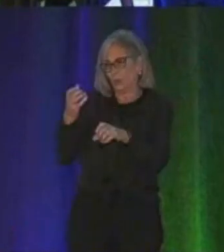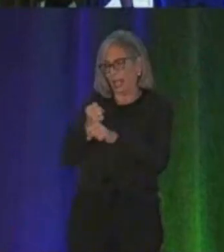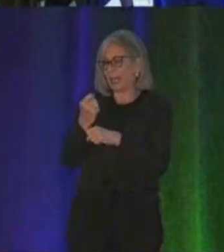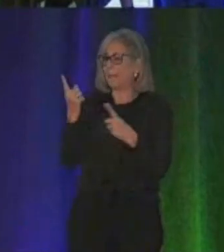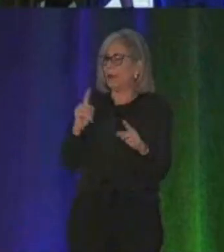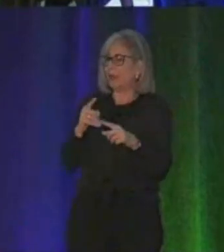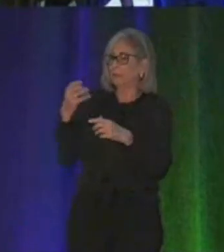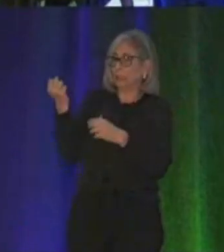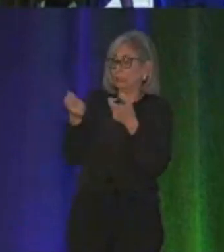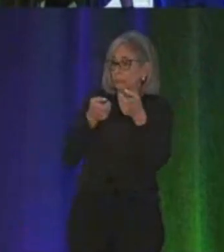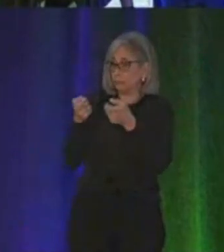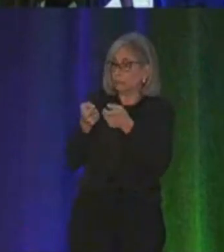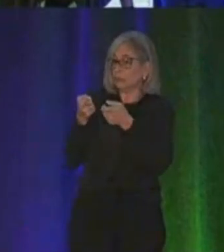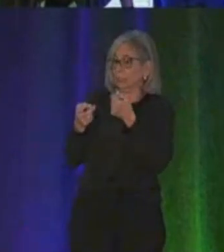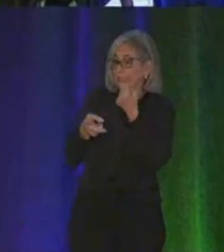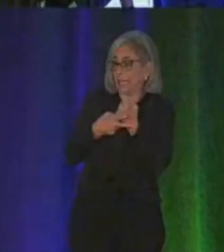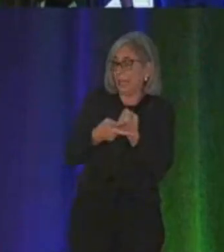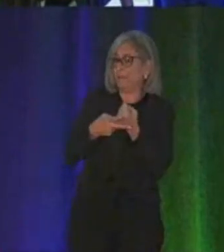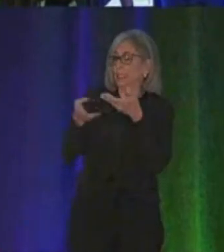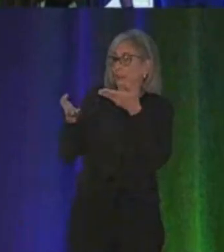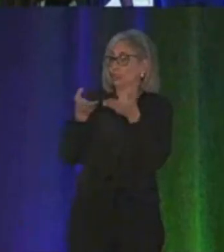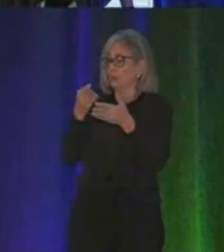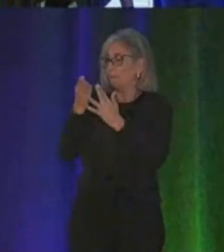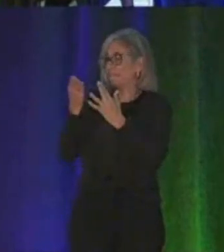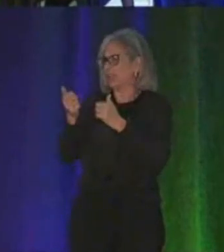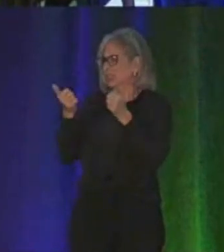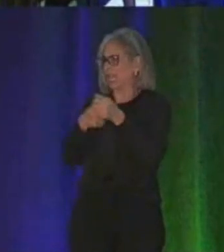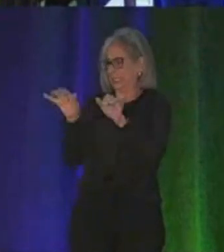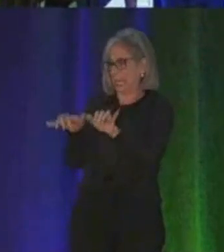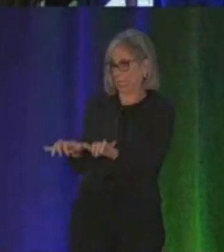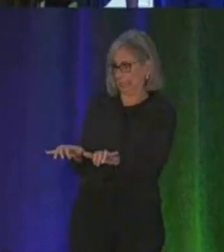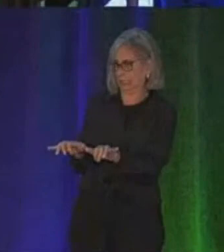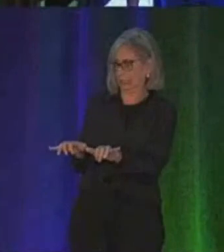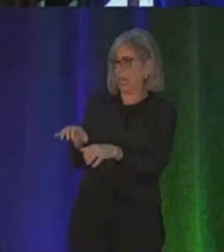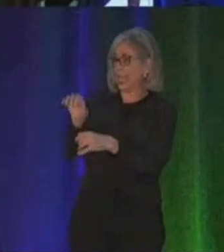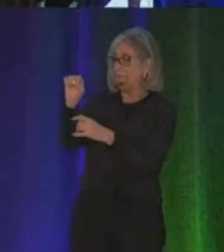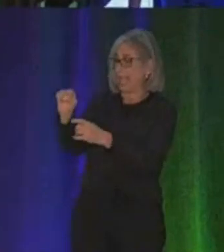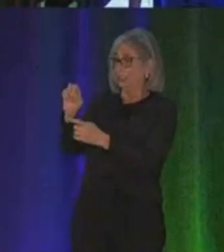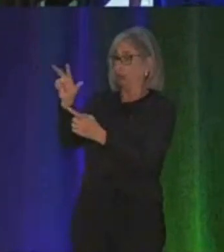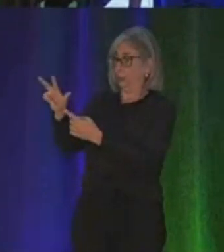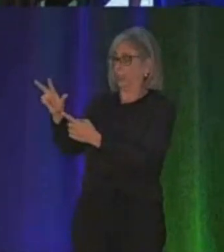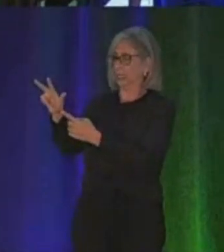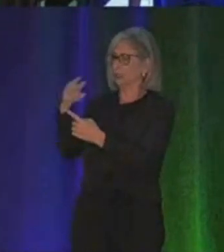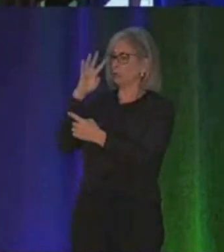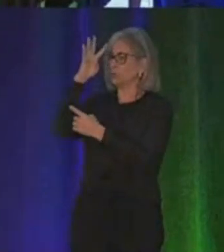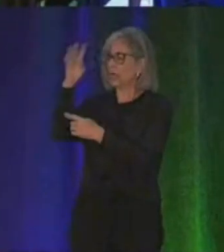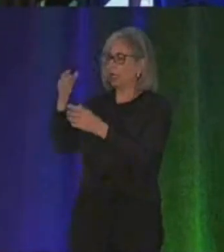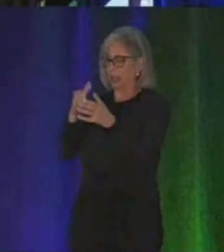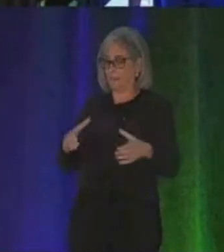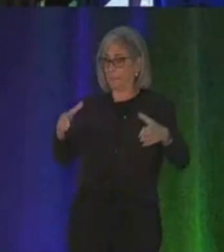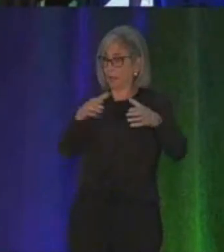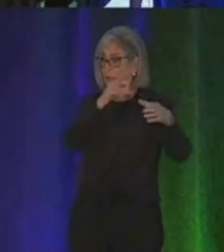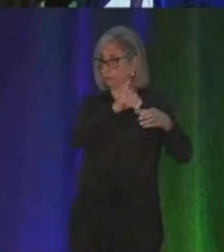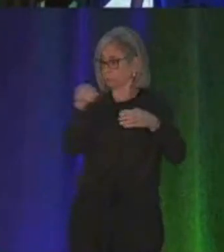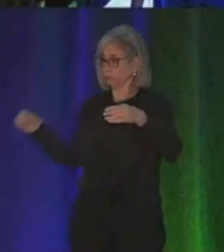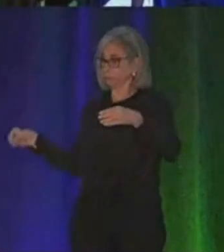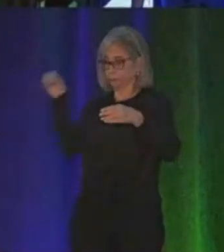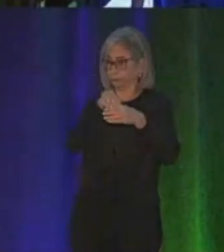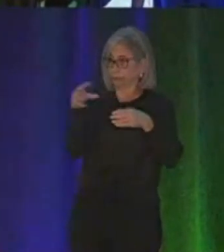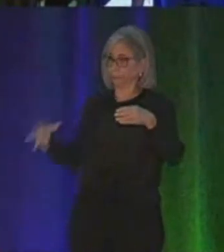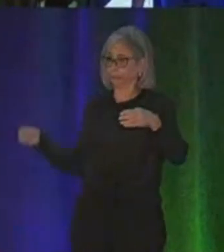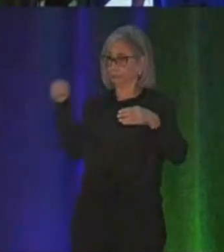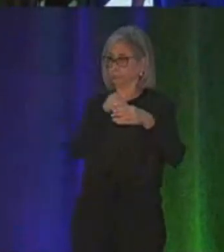handle serving files at any scale. But the issue with S3 is when you create an S3 bucket to put your files in there,